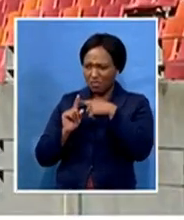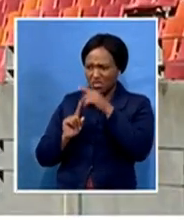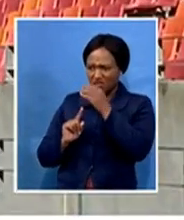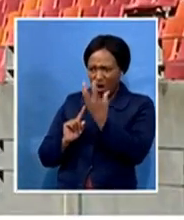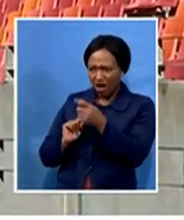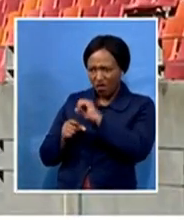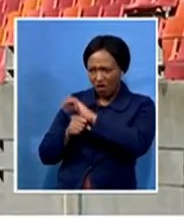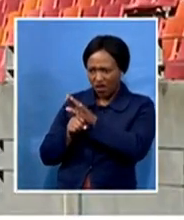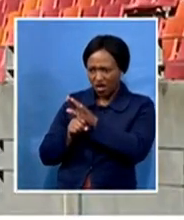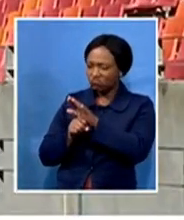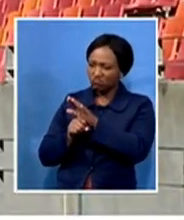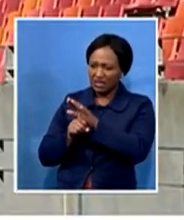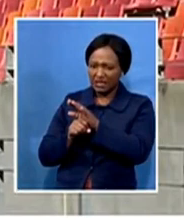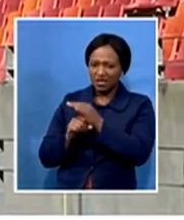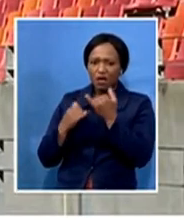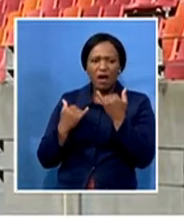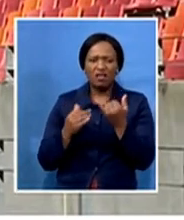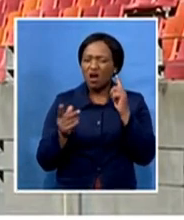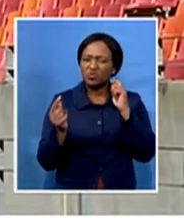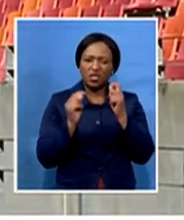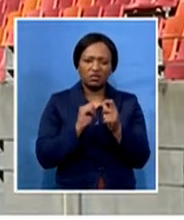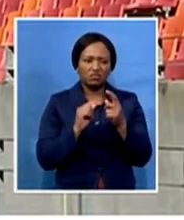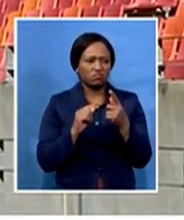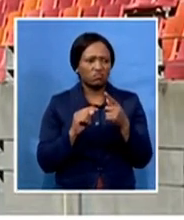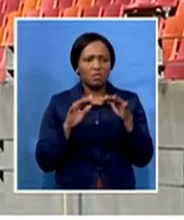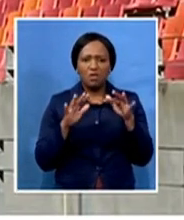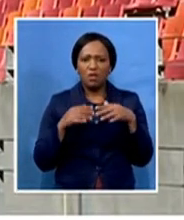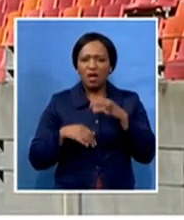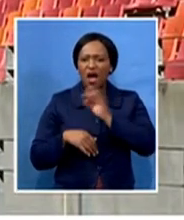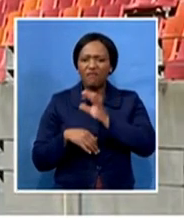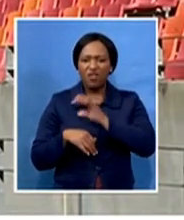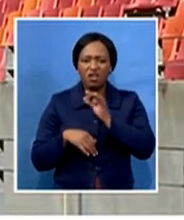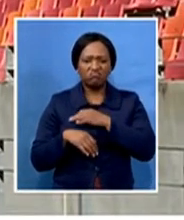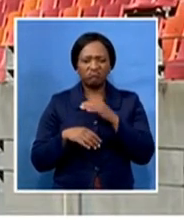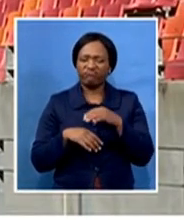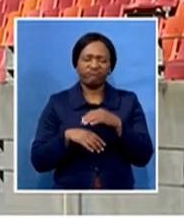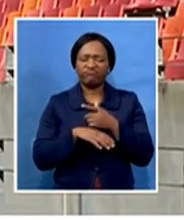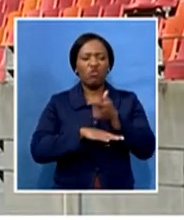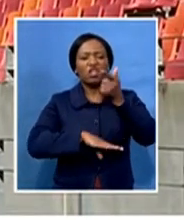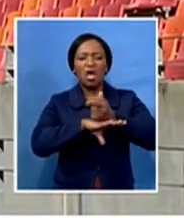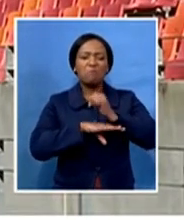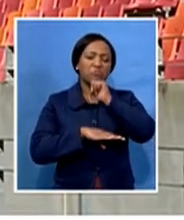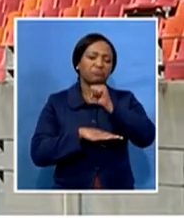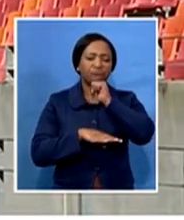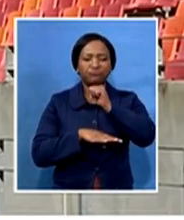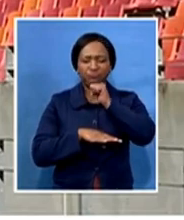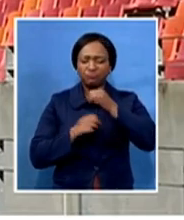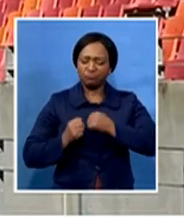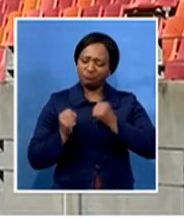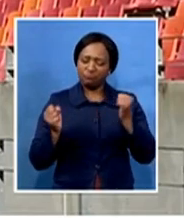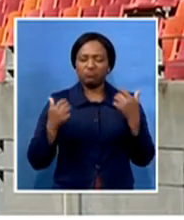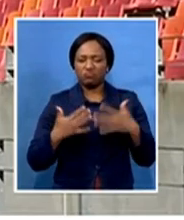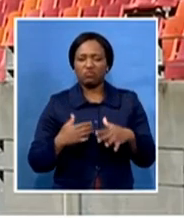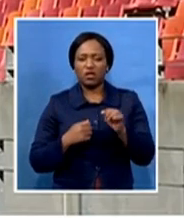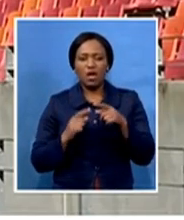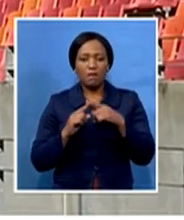they are not even afraid to speak on camera. Some of the patients, they understand that being here does not mean that it's you